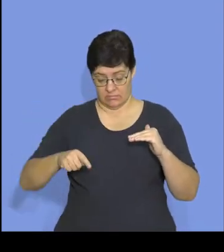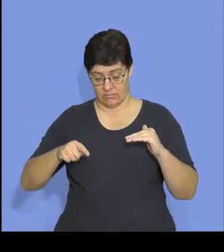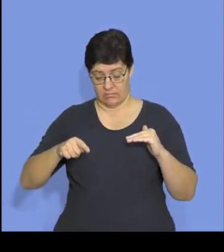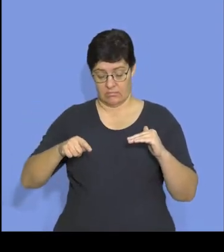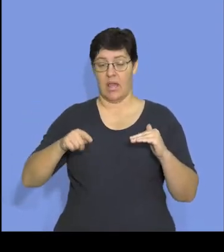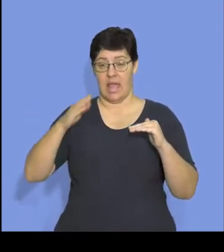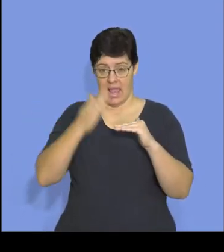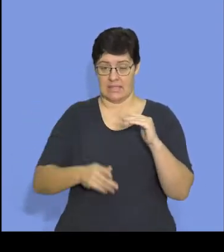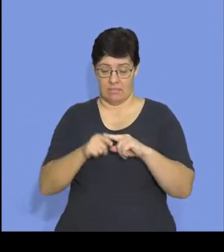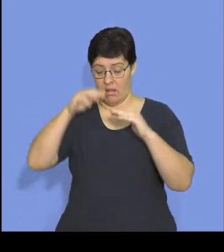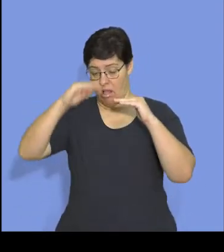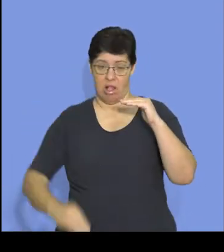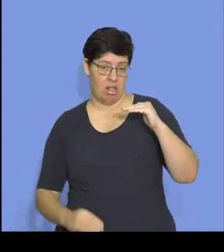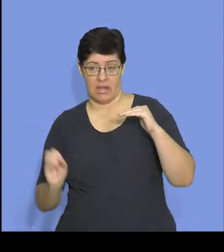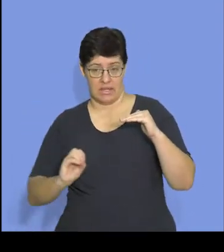And now,